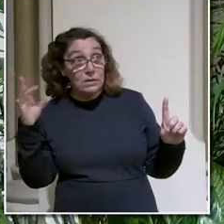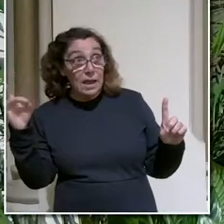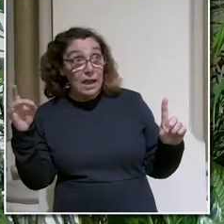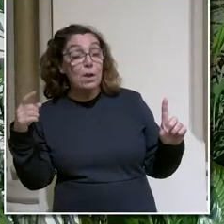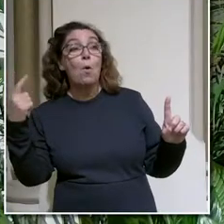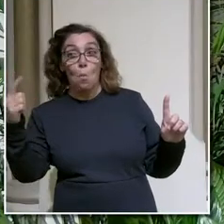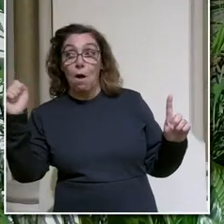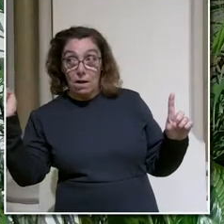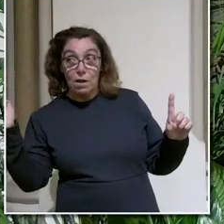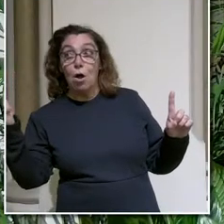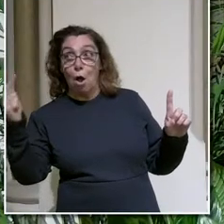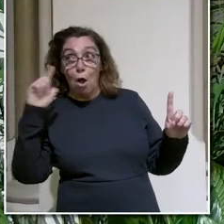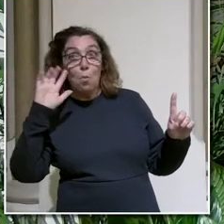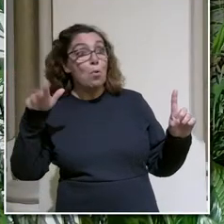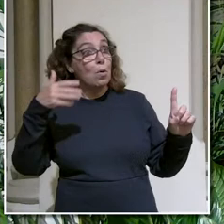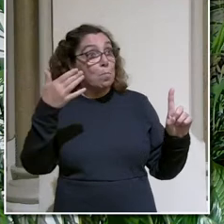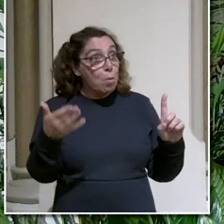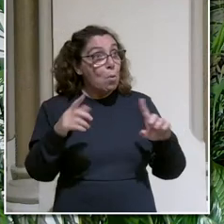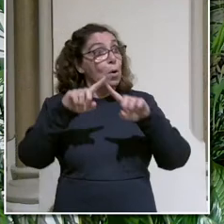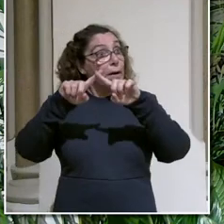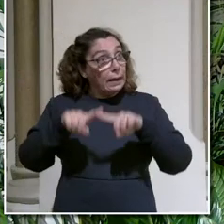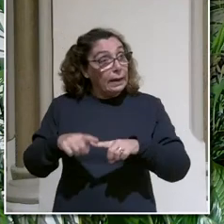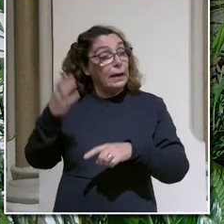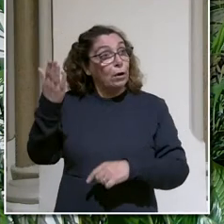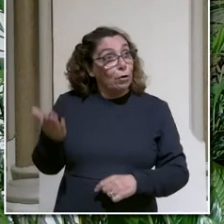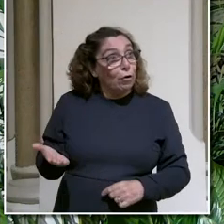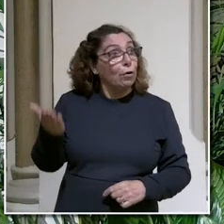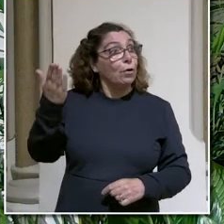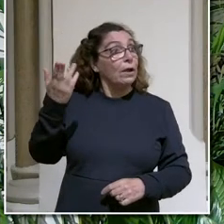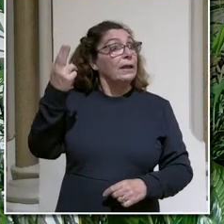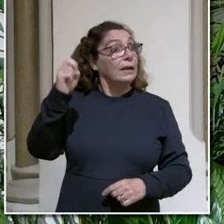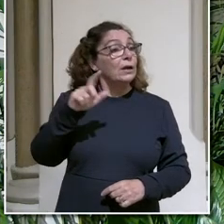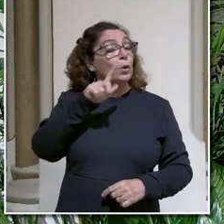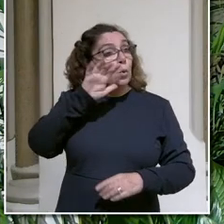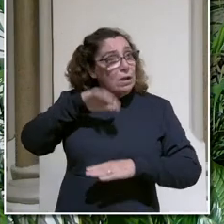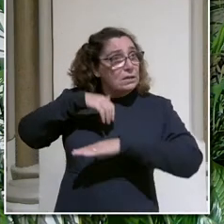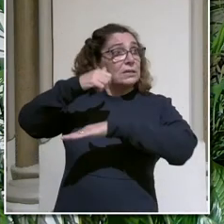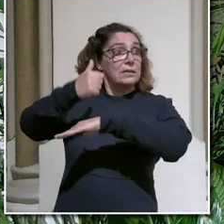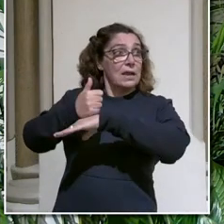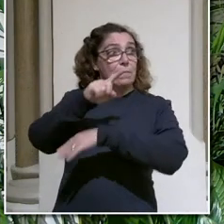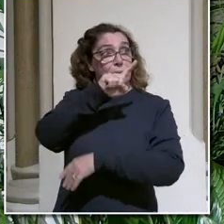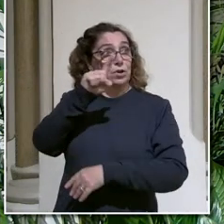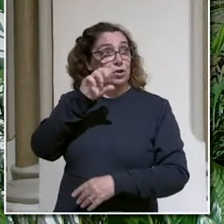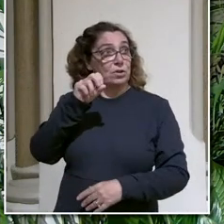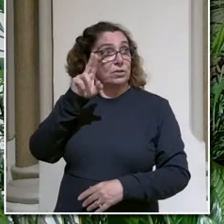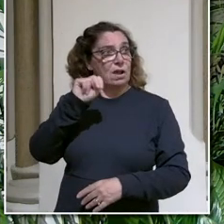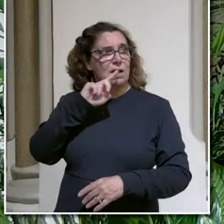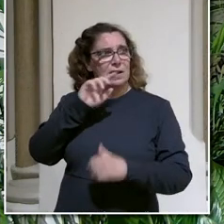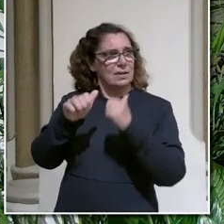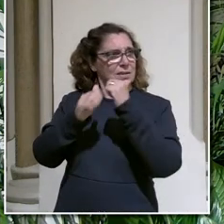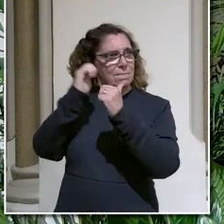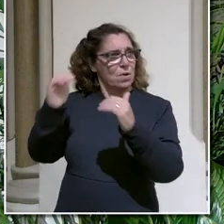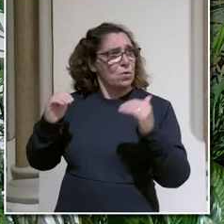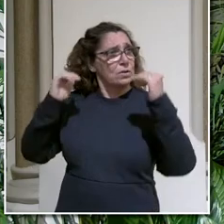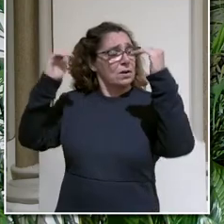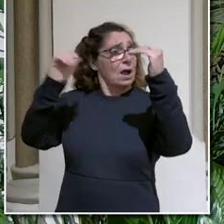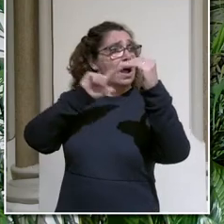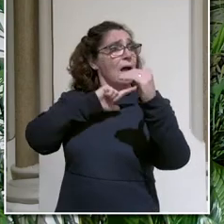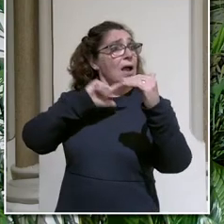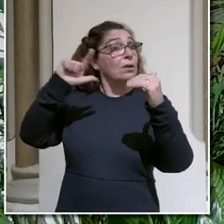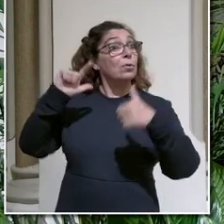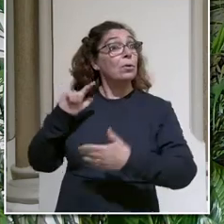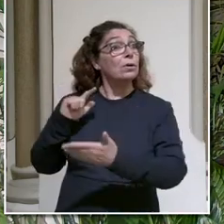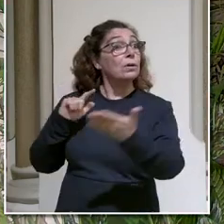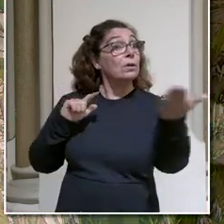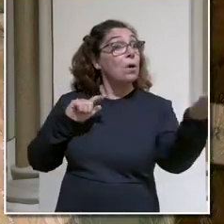one and all were born in her, and he who has established her is the Most High Lord.